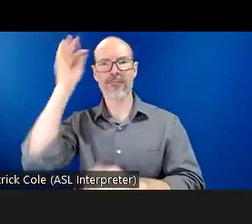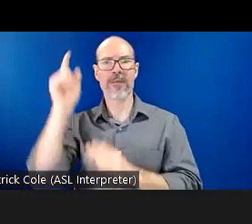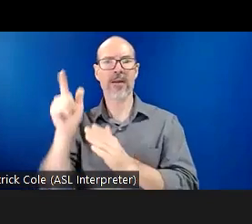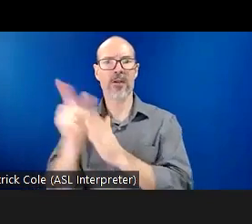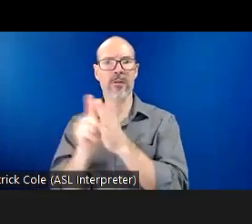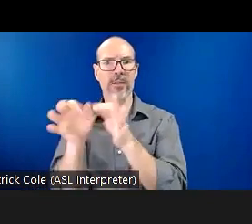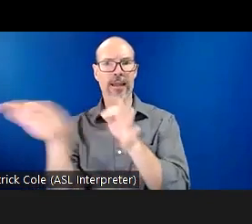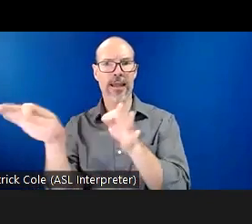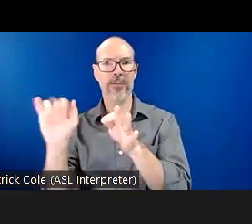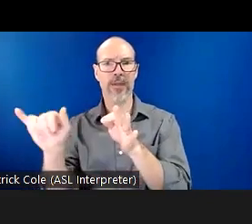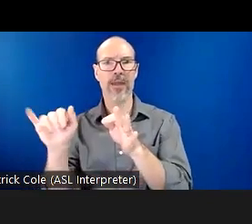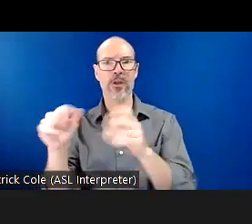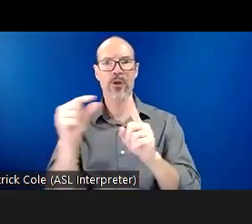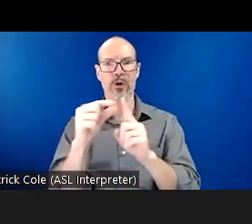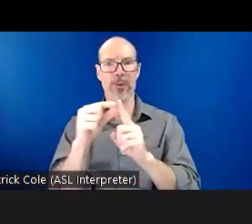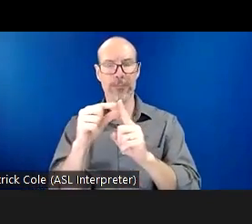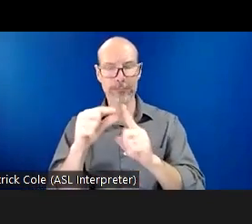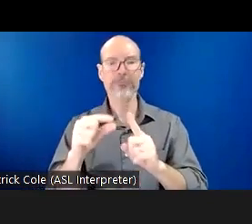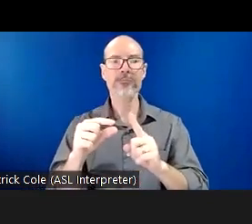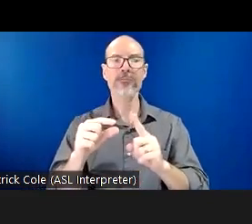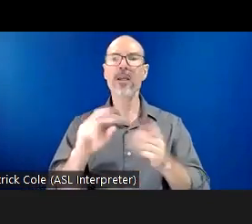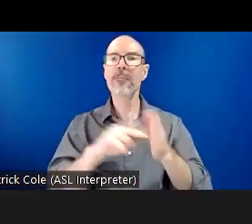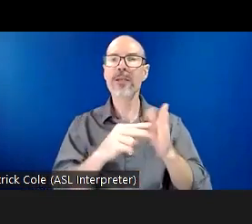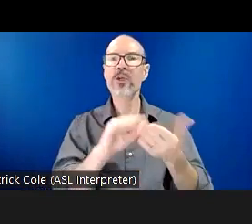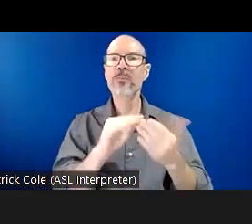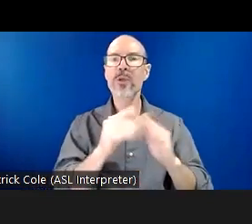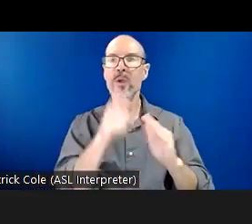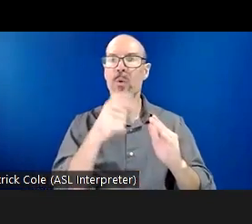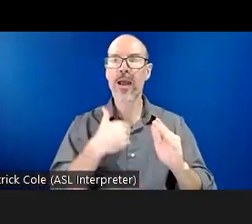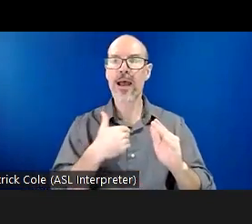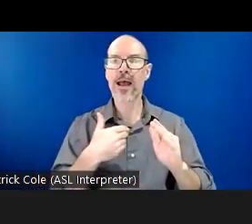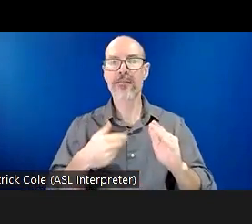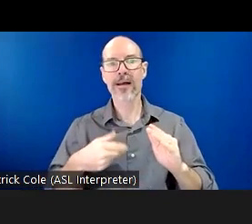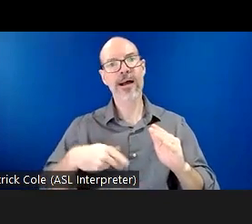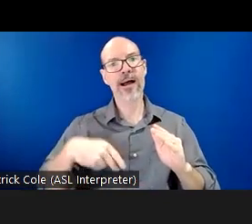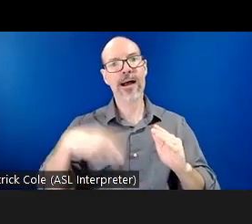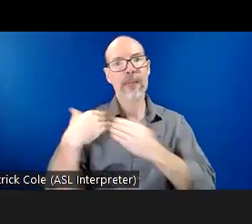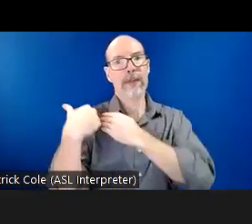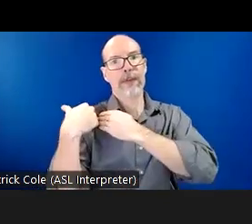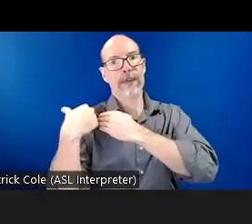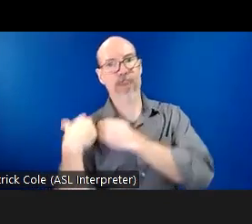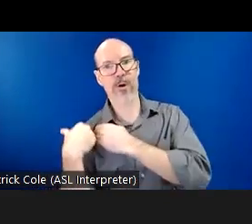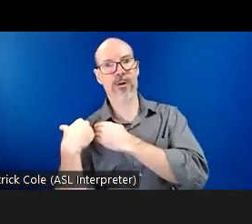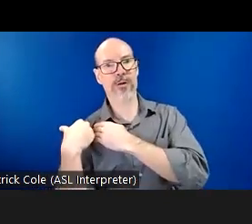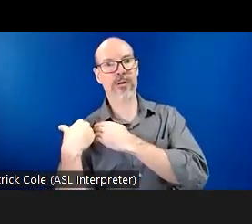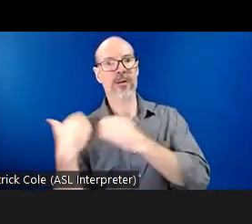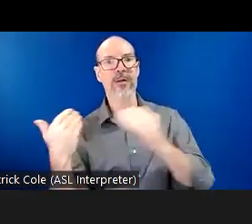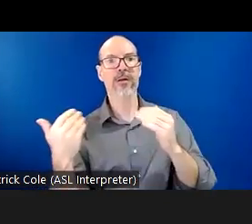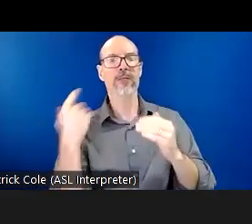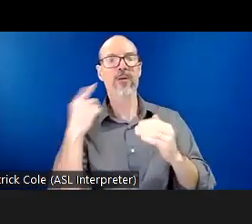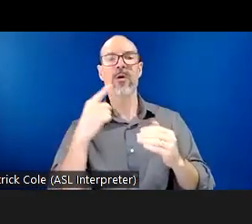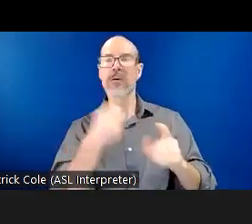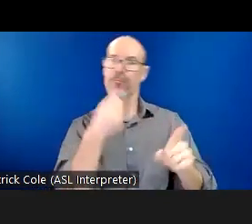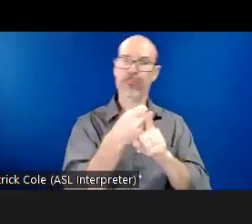defined by communities who experience the highest ranking burden over areas of climate